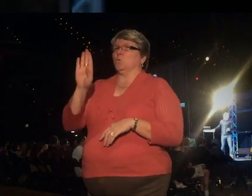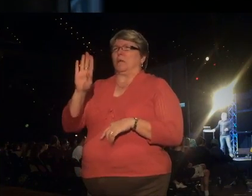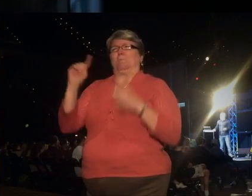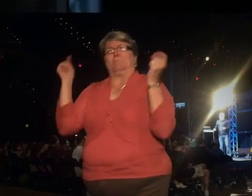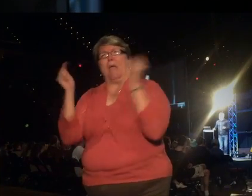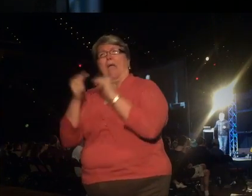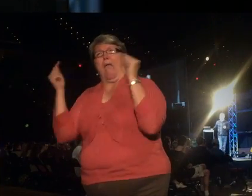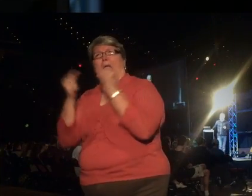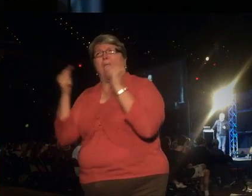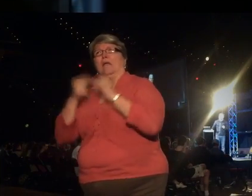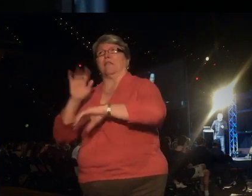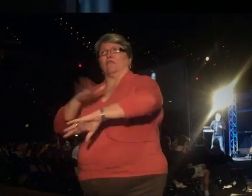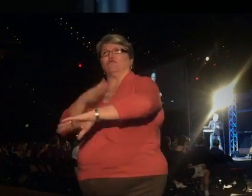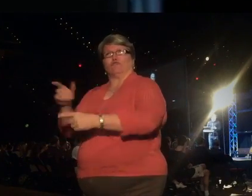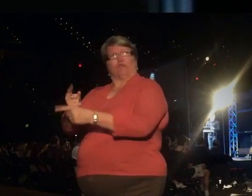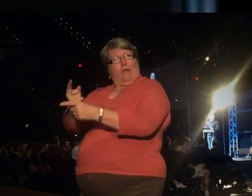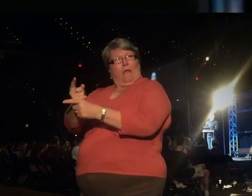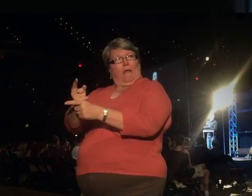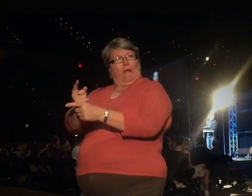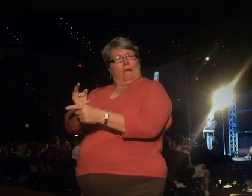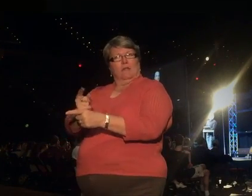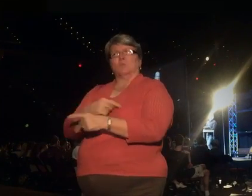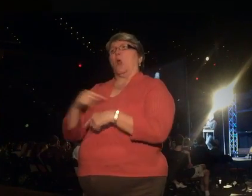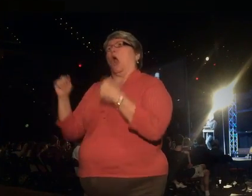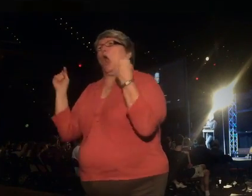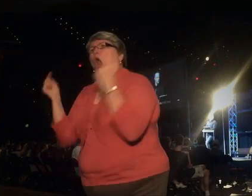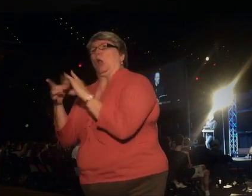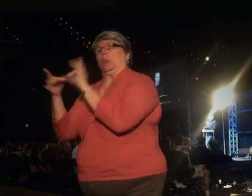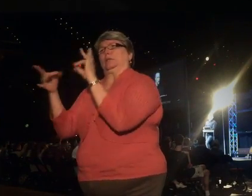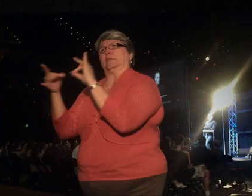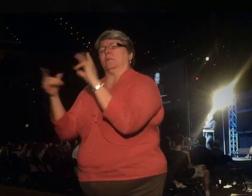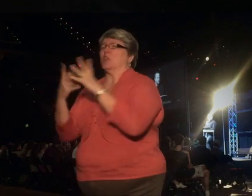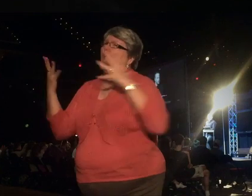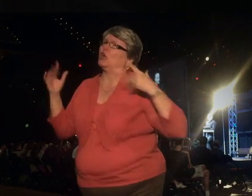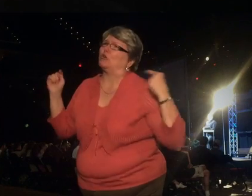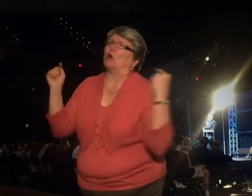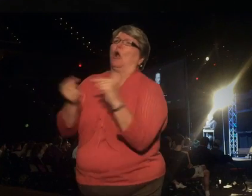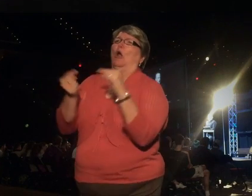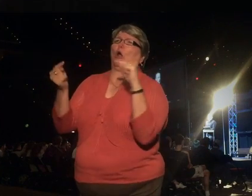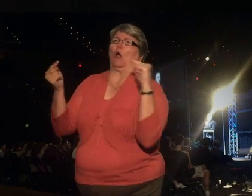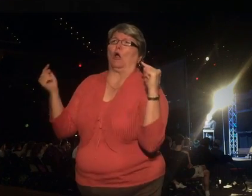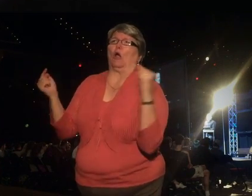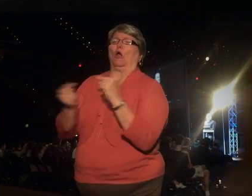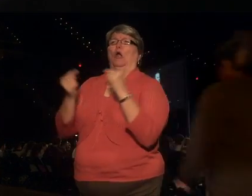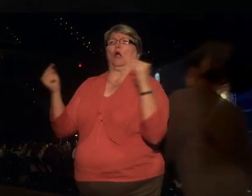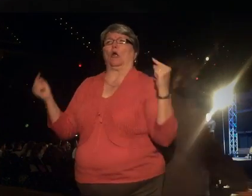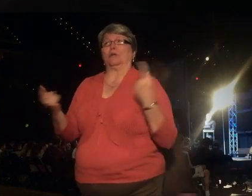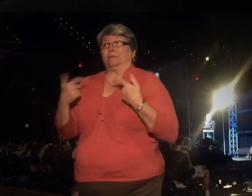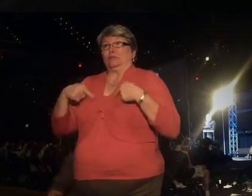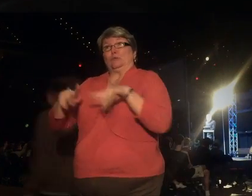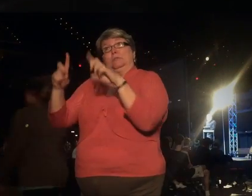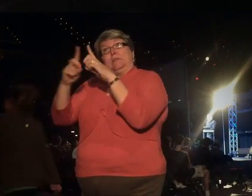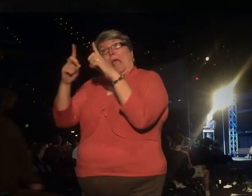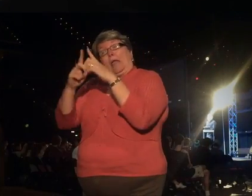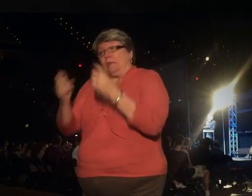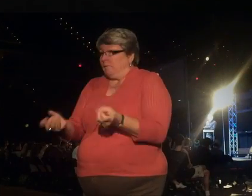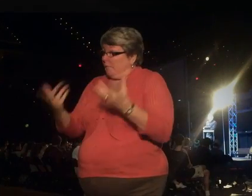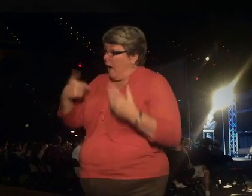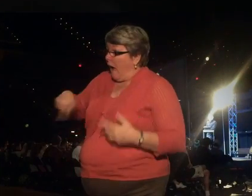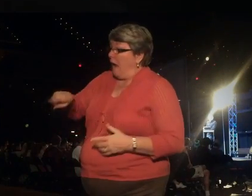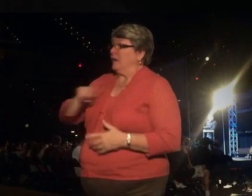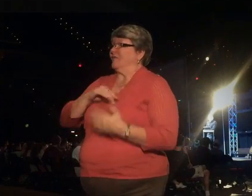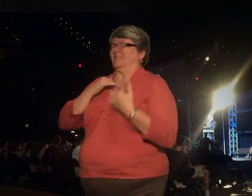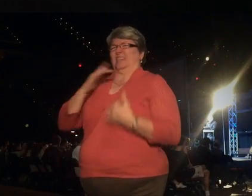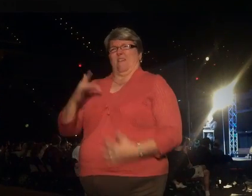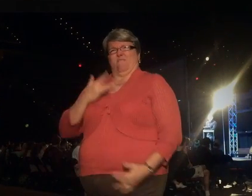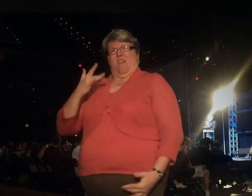There's a lot of pain in that, right? A lot of hurt in that statement, and there's a lot of hurt in dating. A lot of